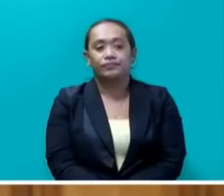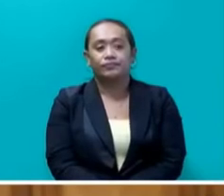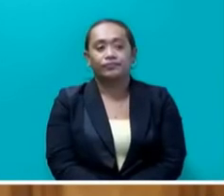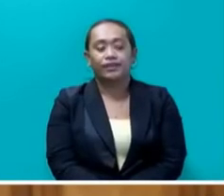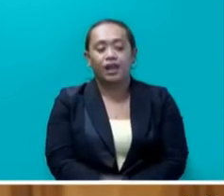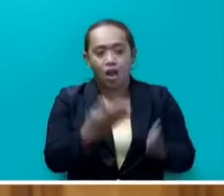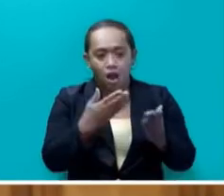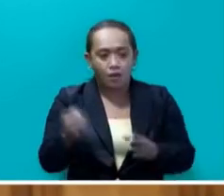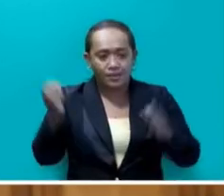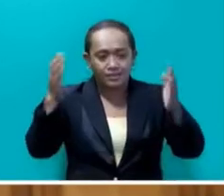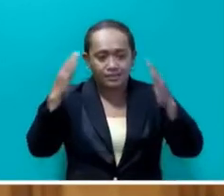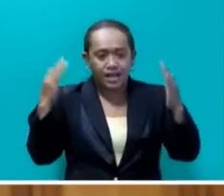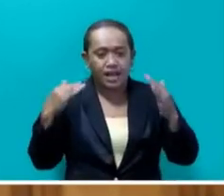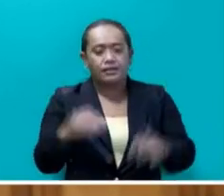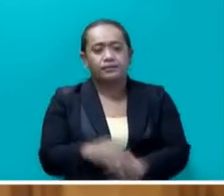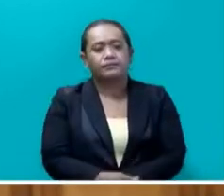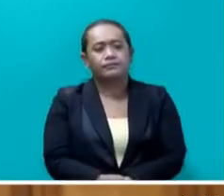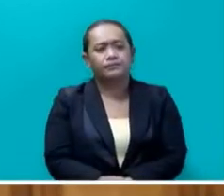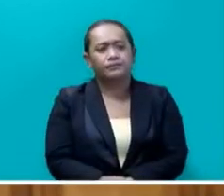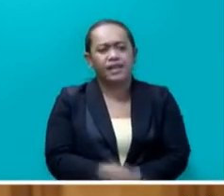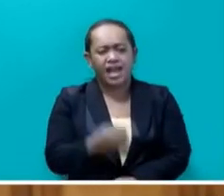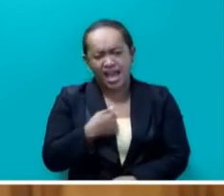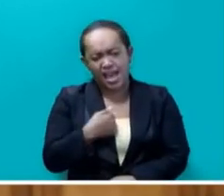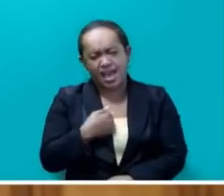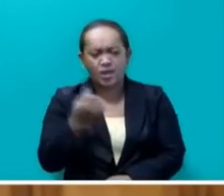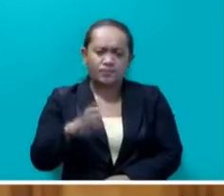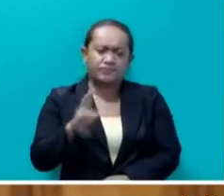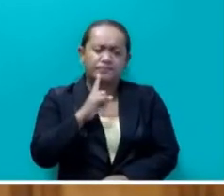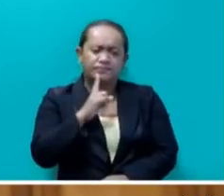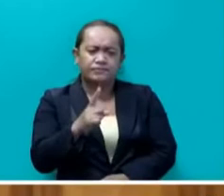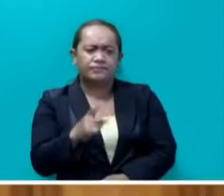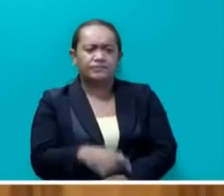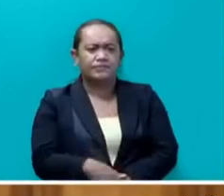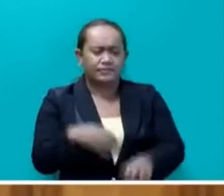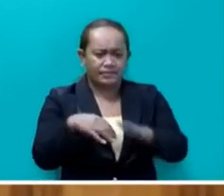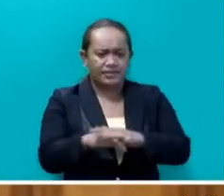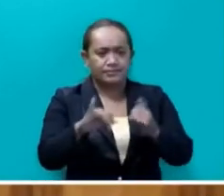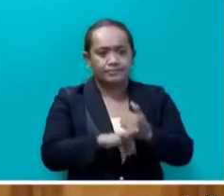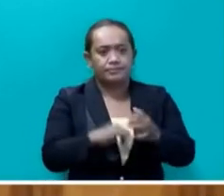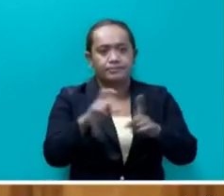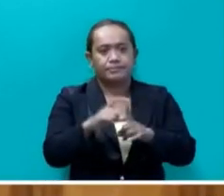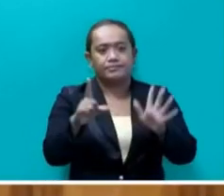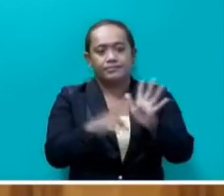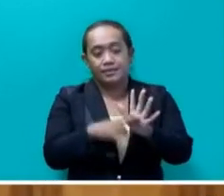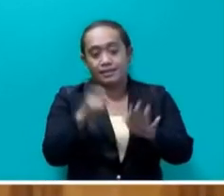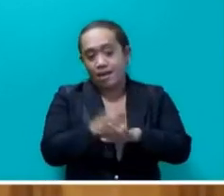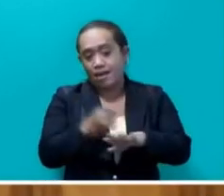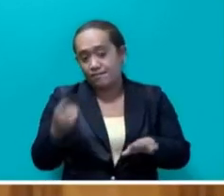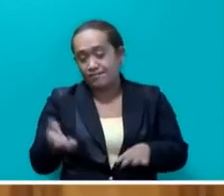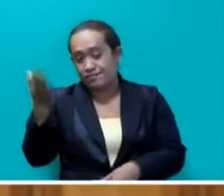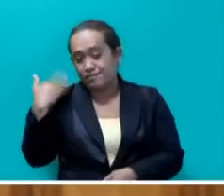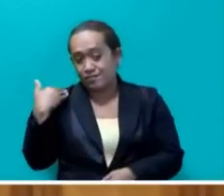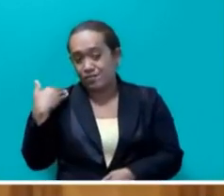Honorable Speaker, I often said that in the SDL governments, there used to be a